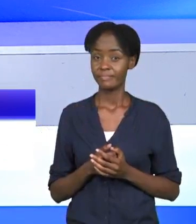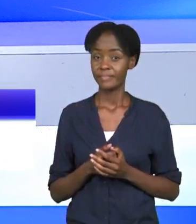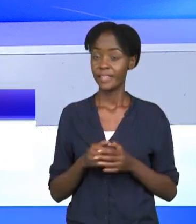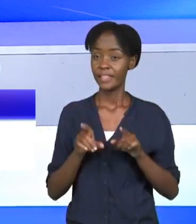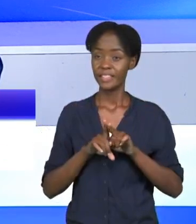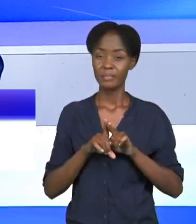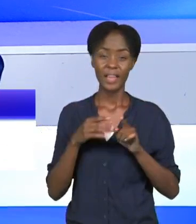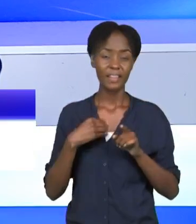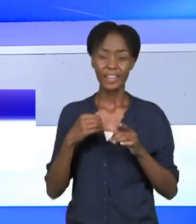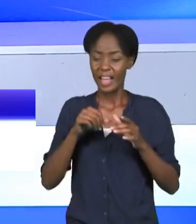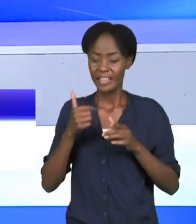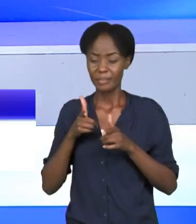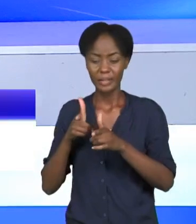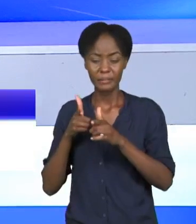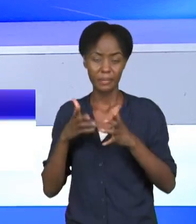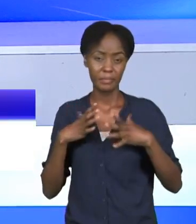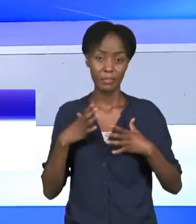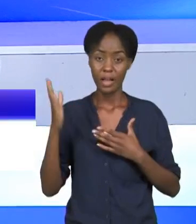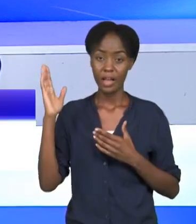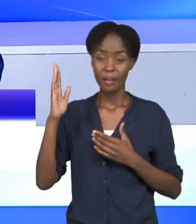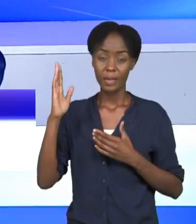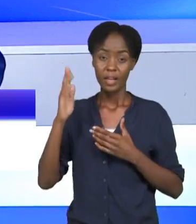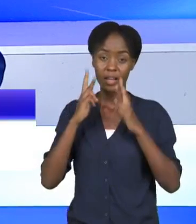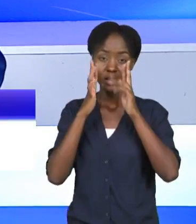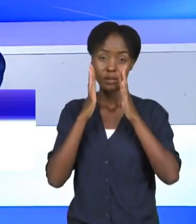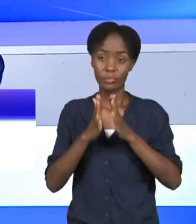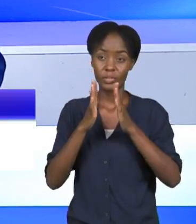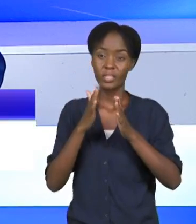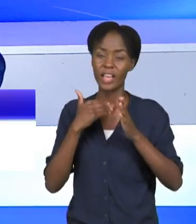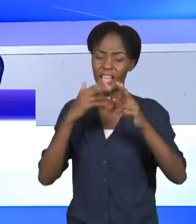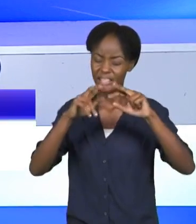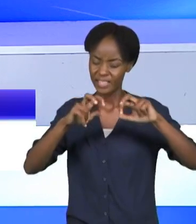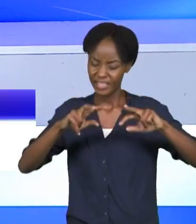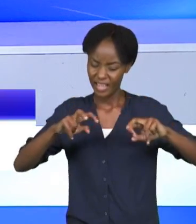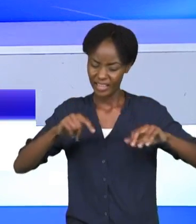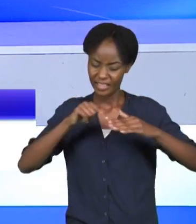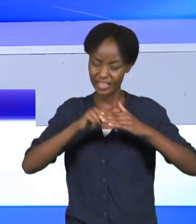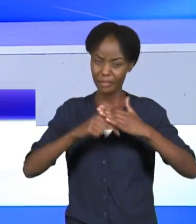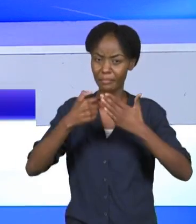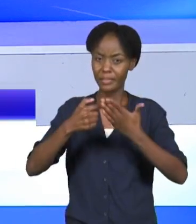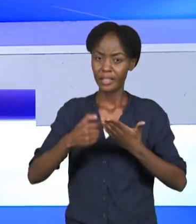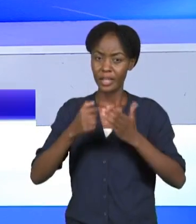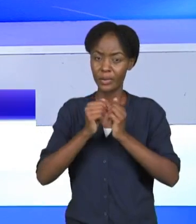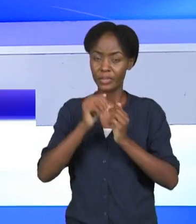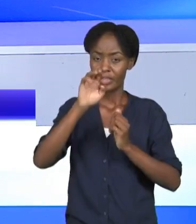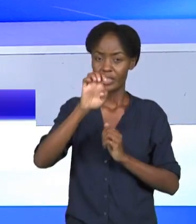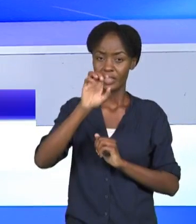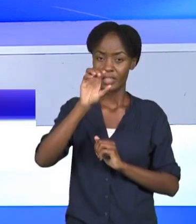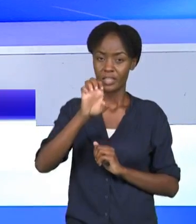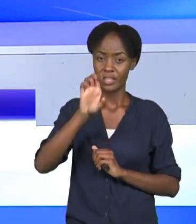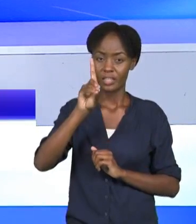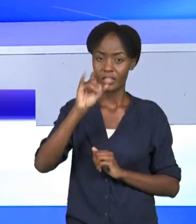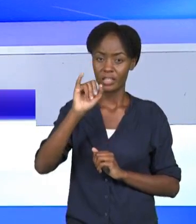chain of blame games. Our reporter Hadia Mosiwa had a vast conversation with Edith Aura, who is